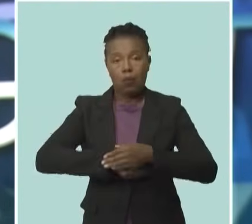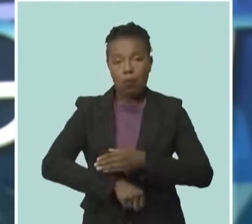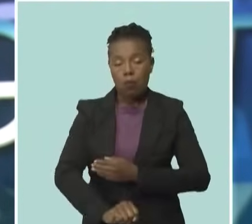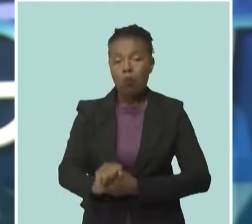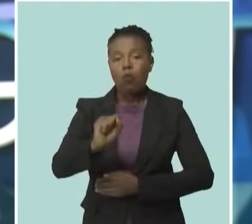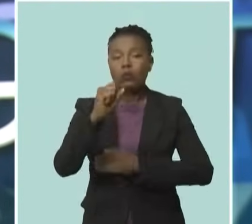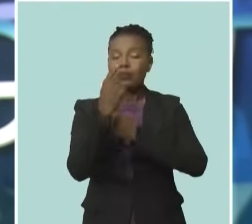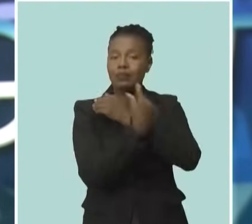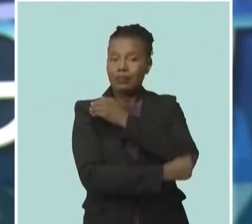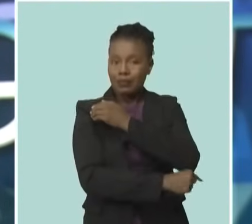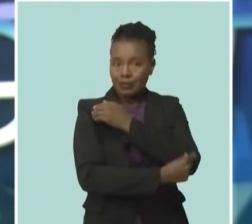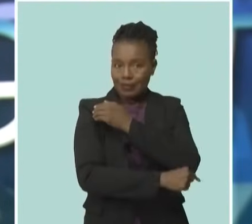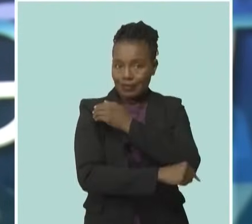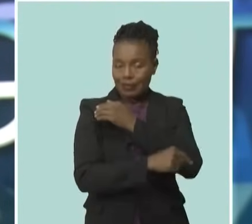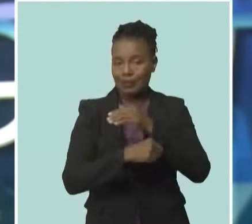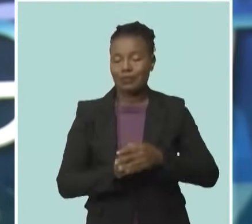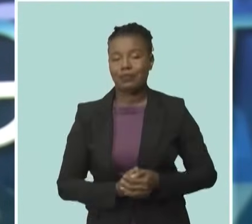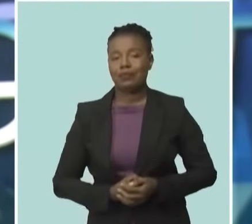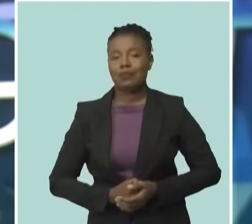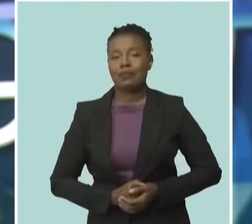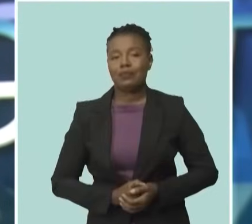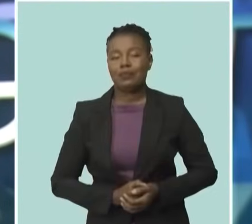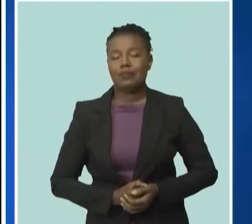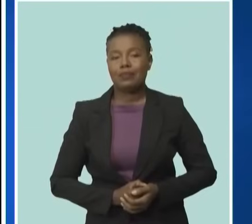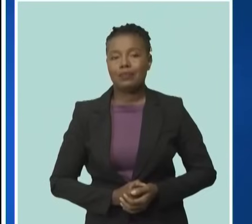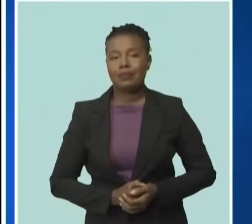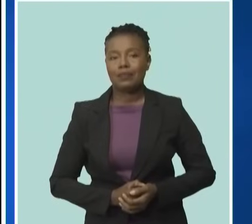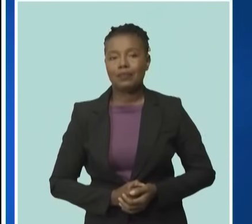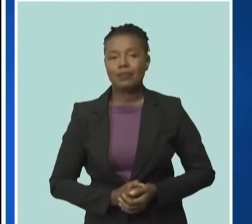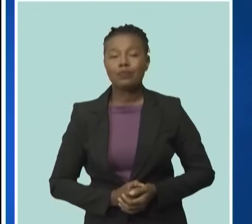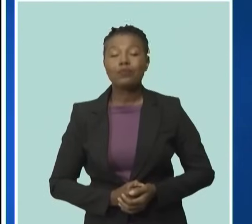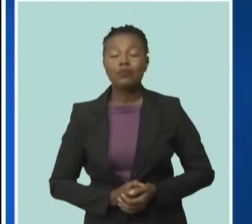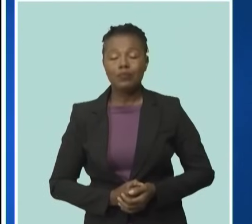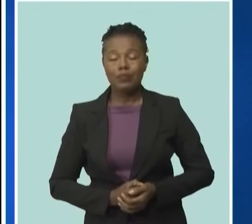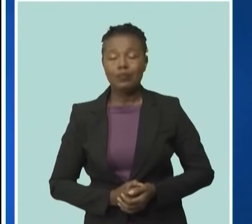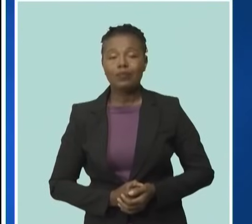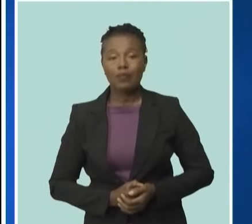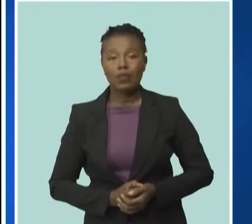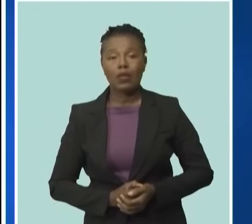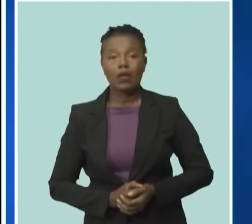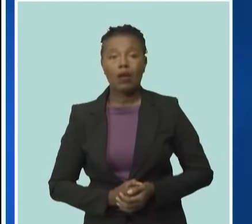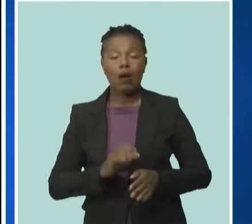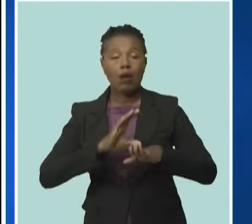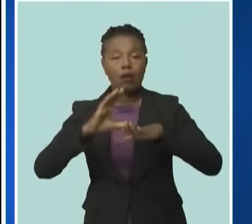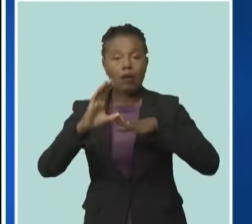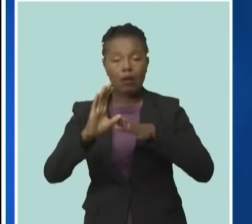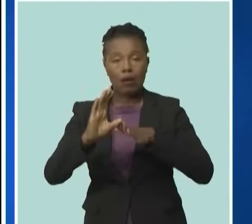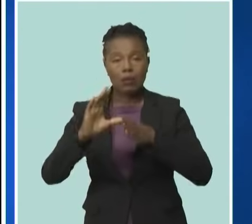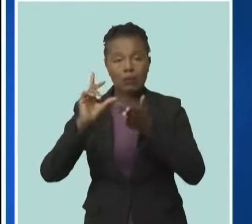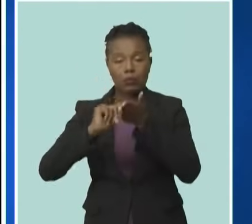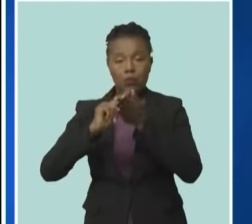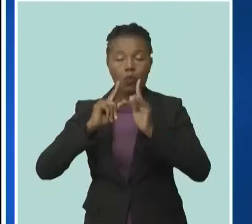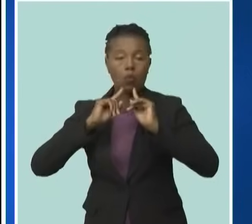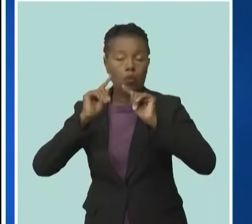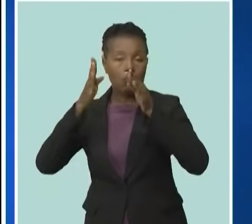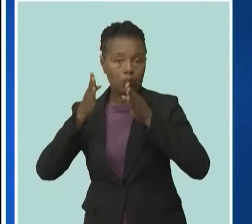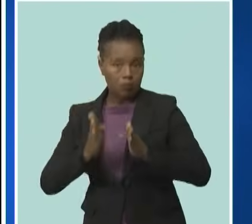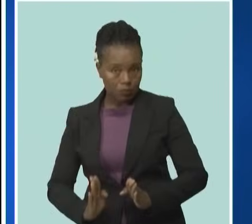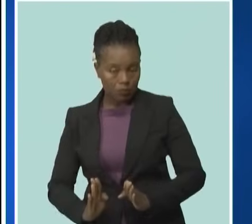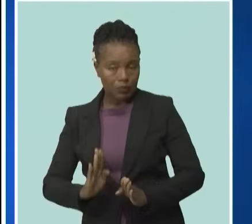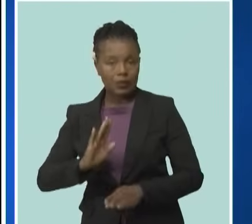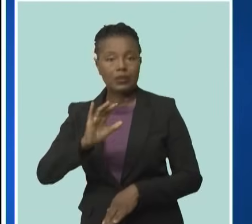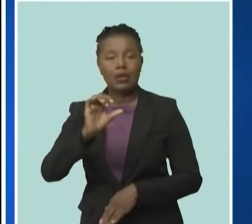journalist. Anesta Henry has that story. Esteemed Caribbean journalist Ricky Singh has been remembered